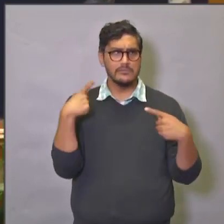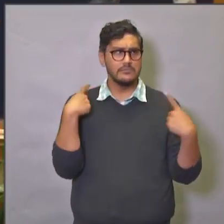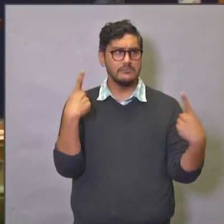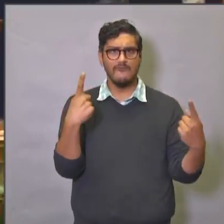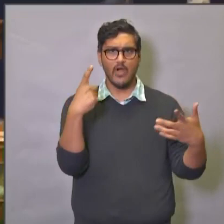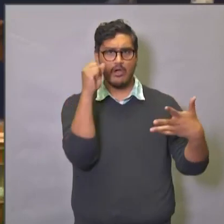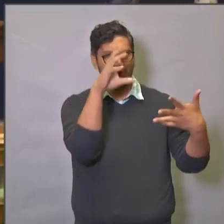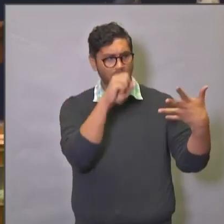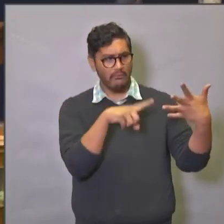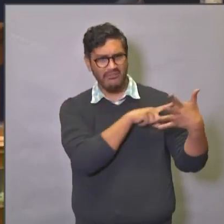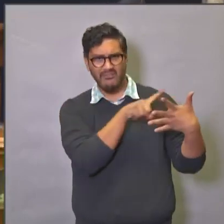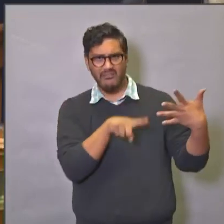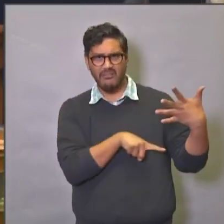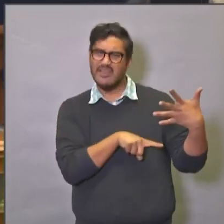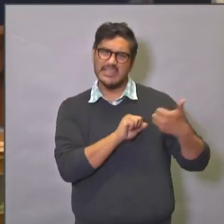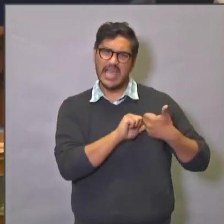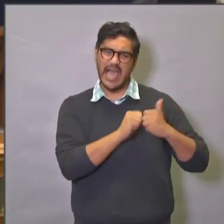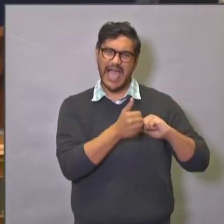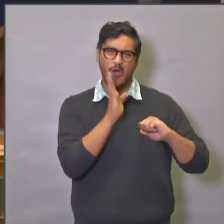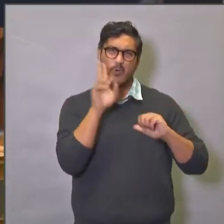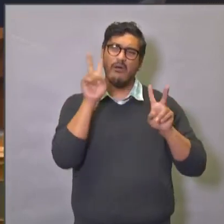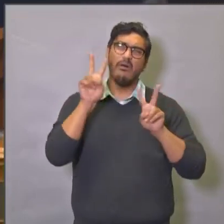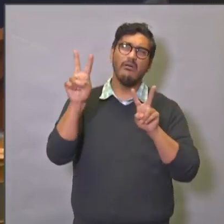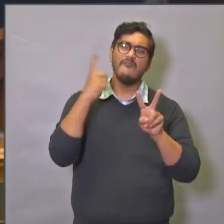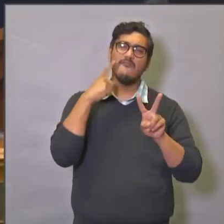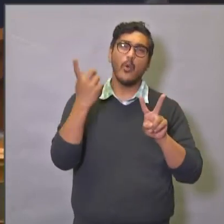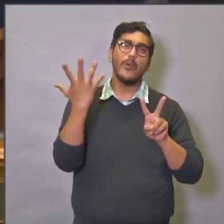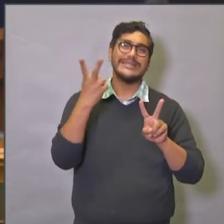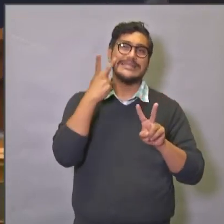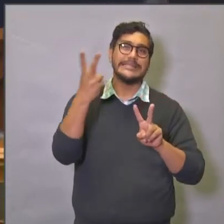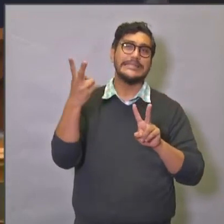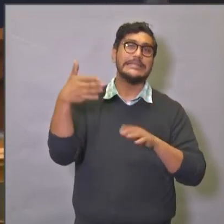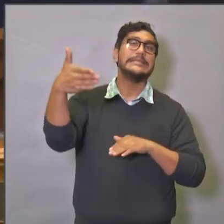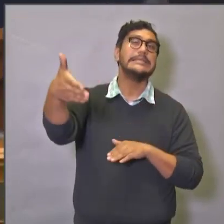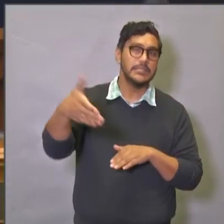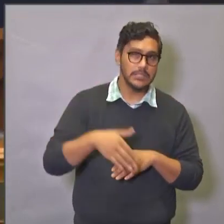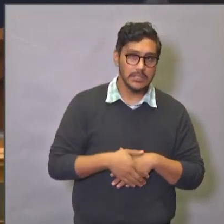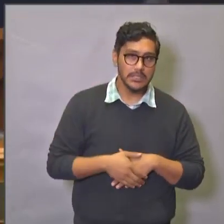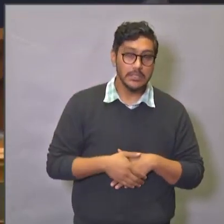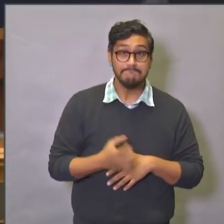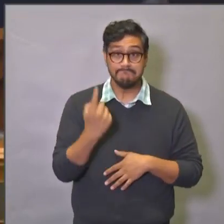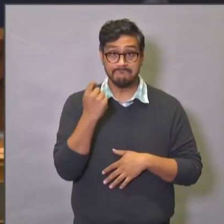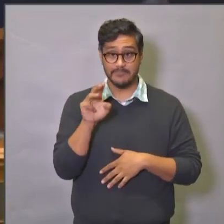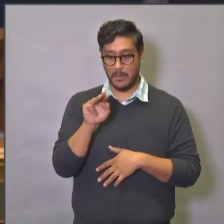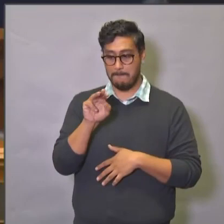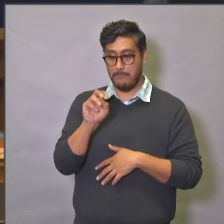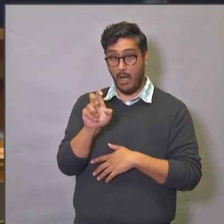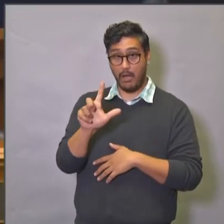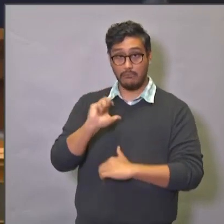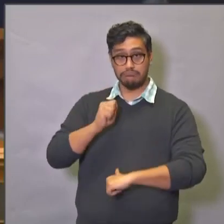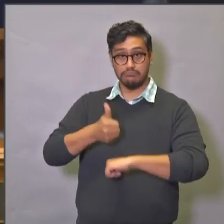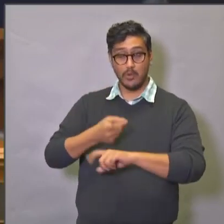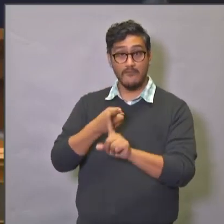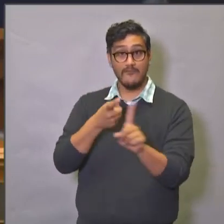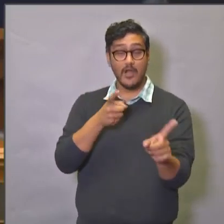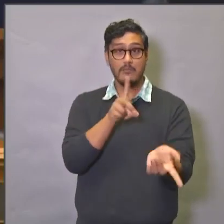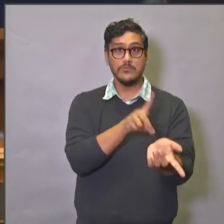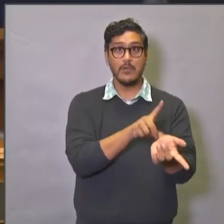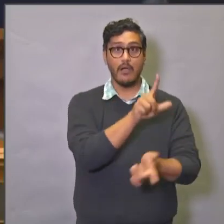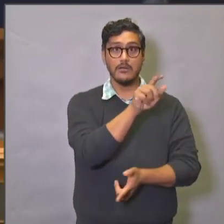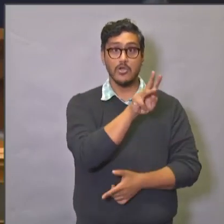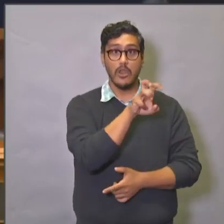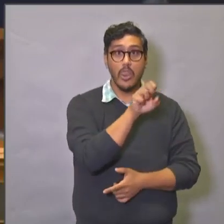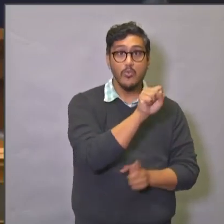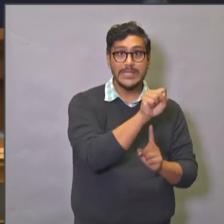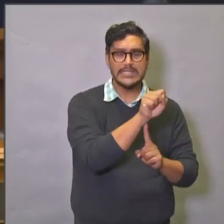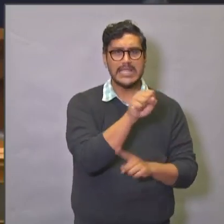experienced predict what we might see ahead? And as you know, the modeling that's done by Dr. Lewis, and I think the modeling